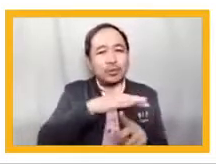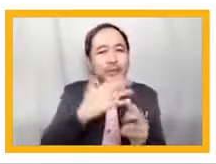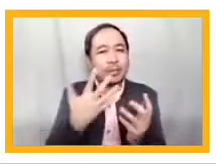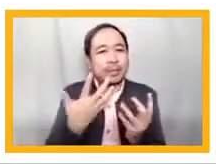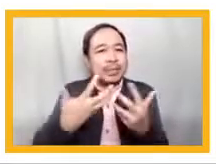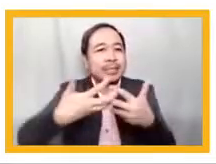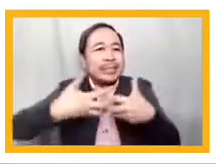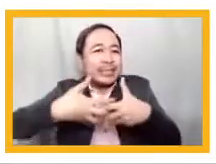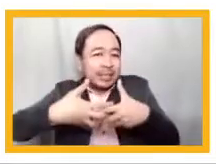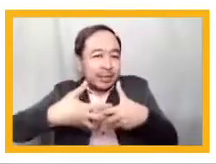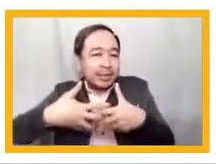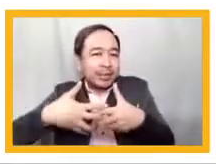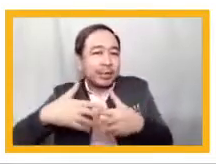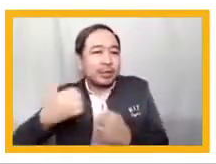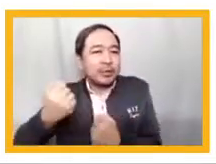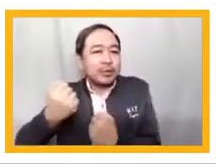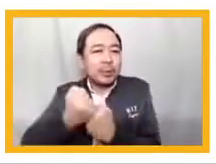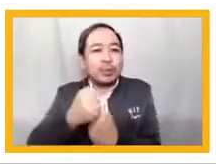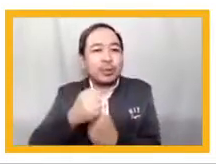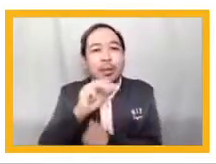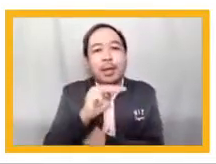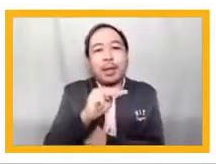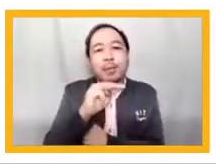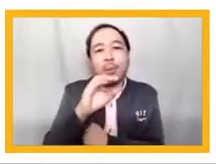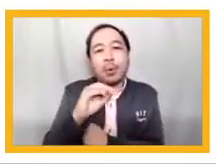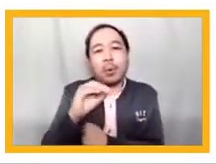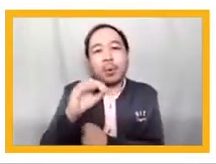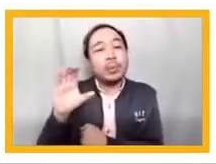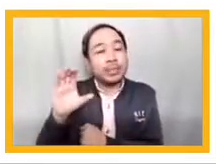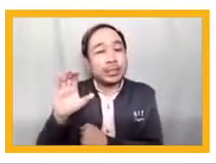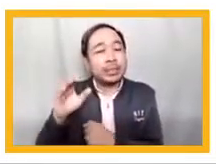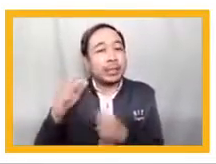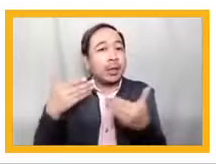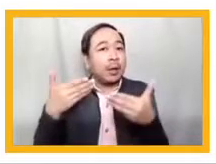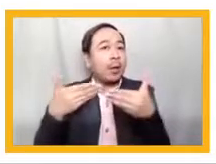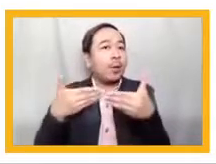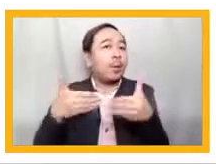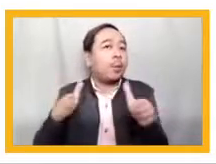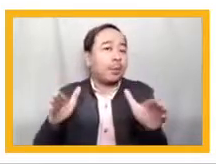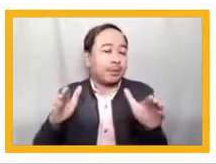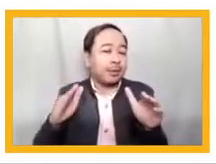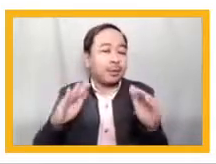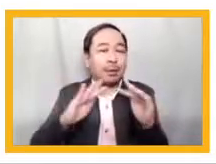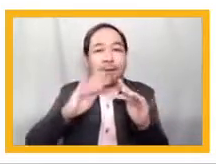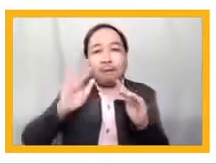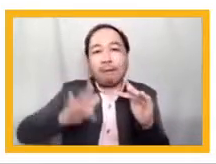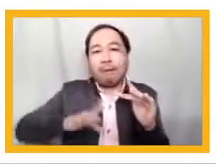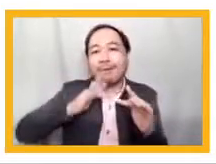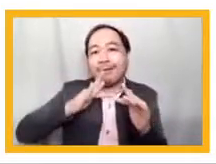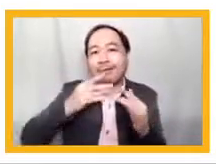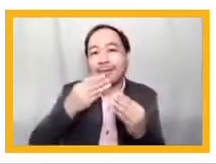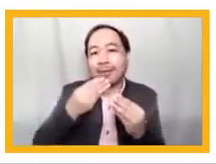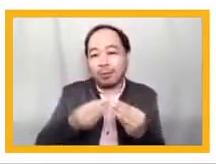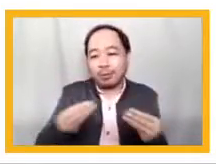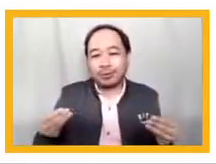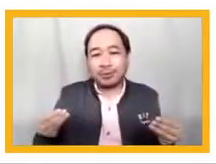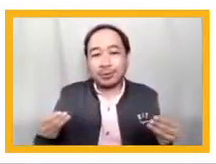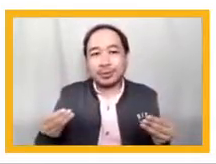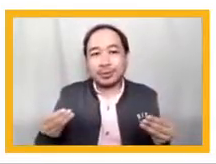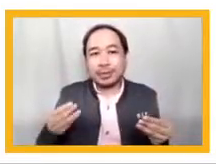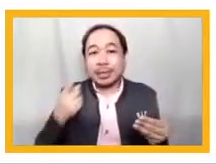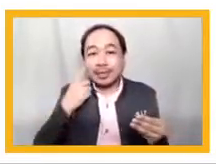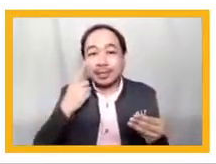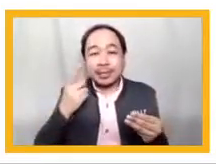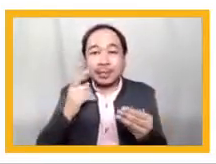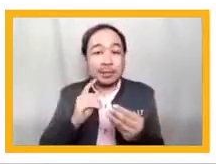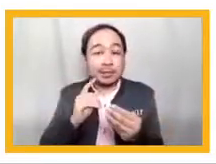the MOOC or the open online resources to develop the in university